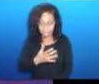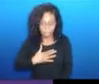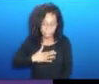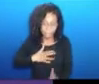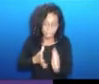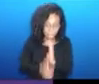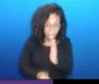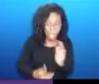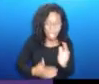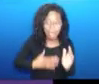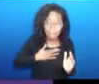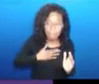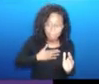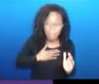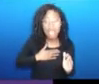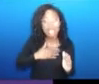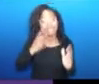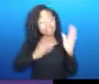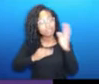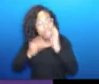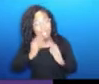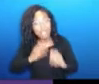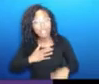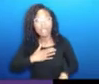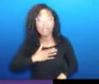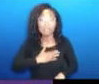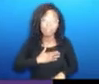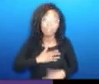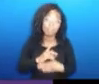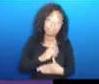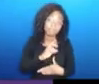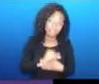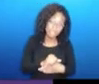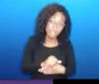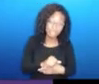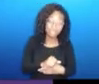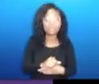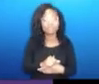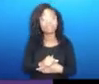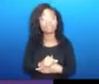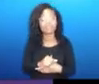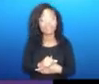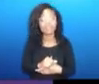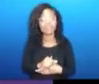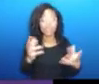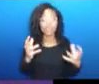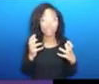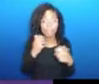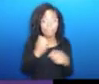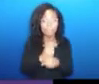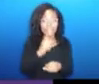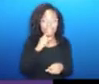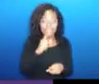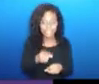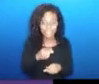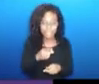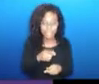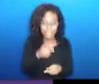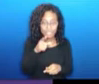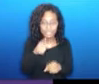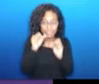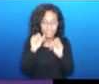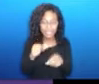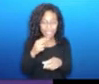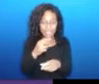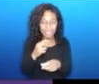skills, your experience, as well as your disability. You want to make sure that you could